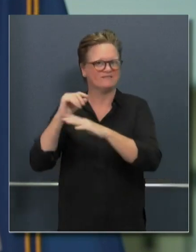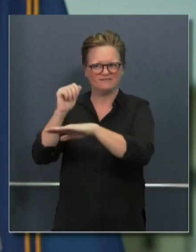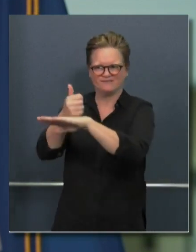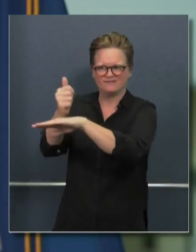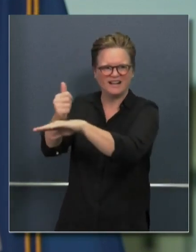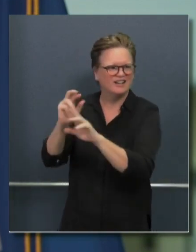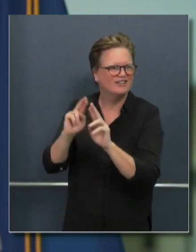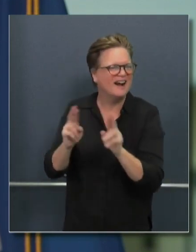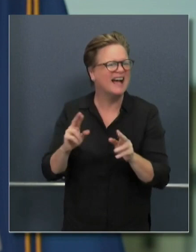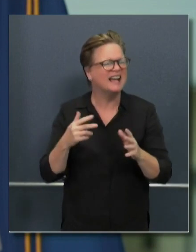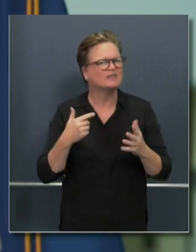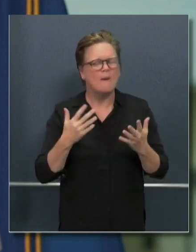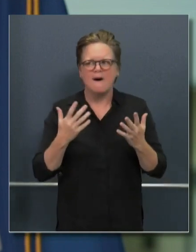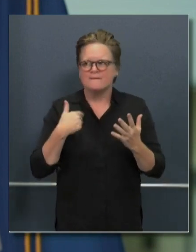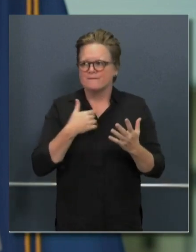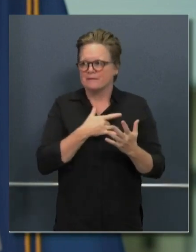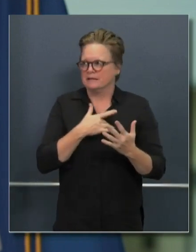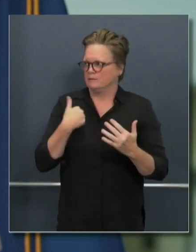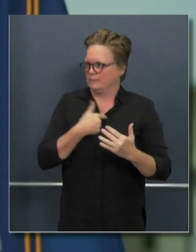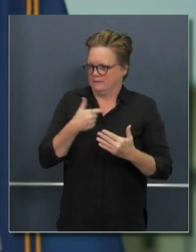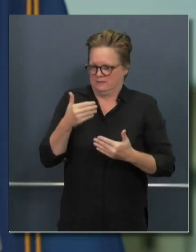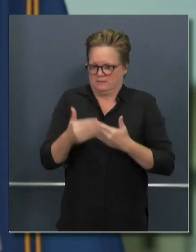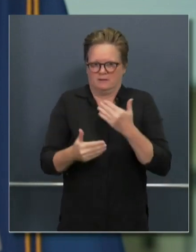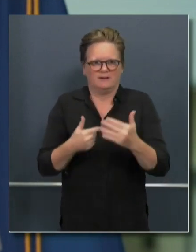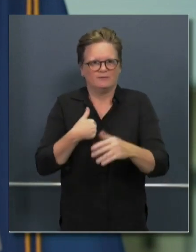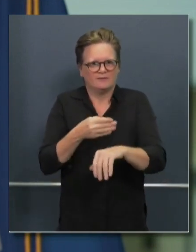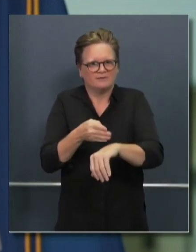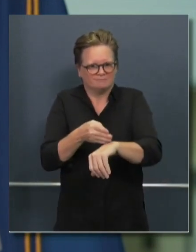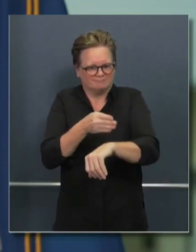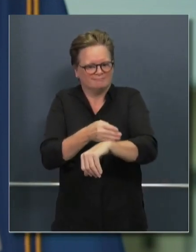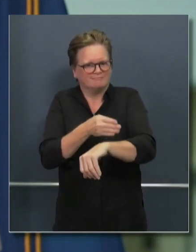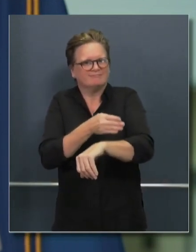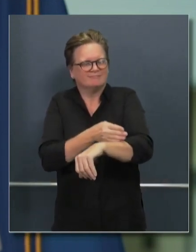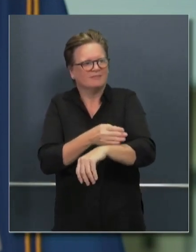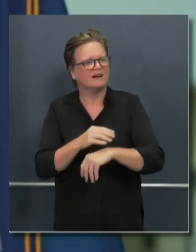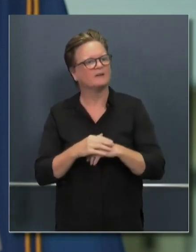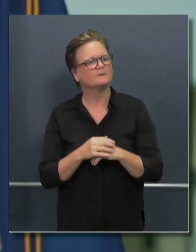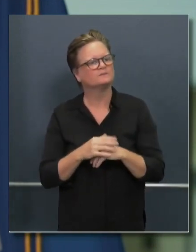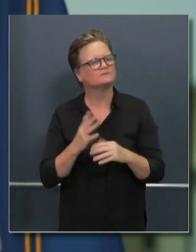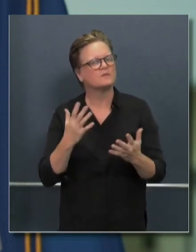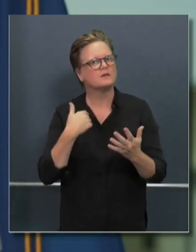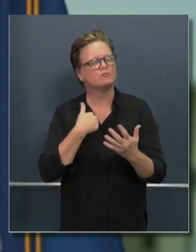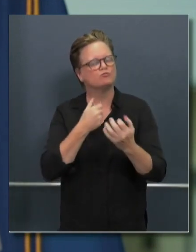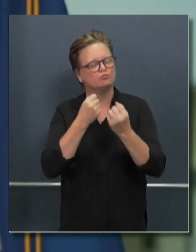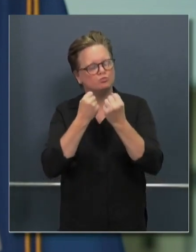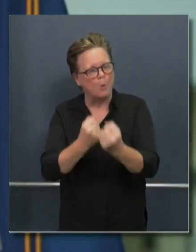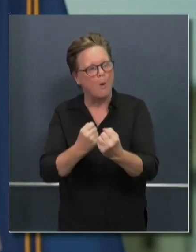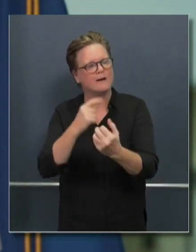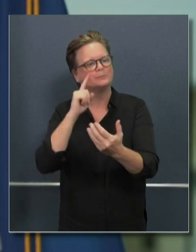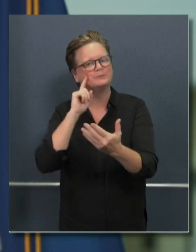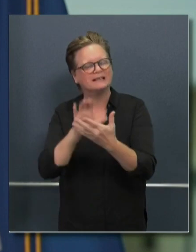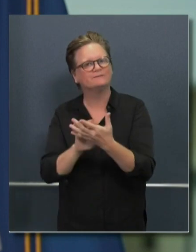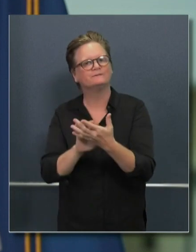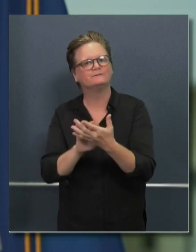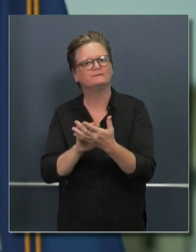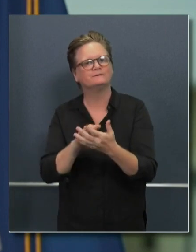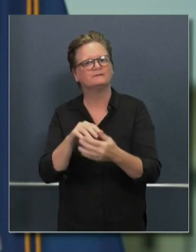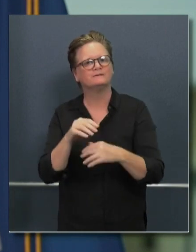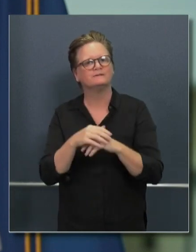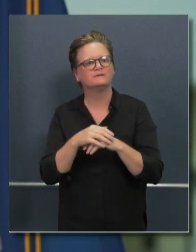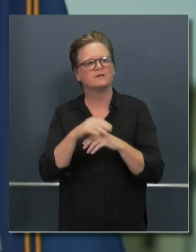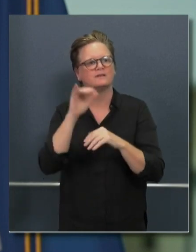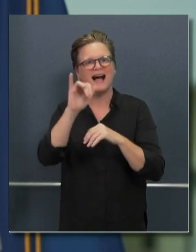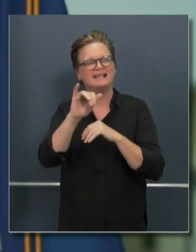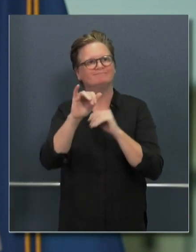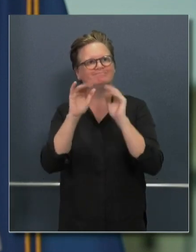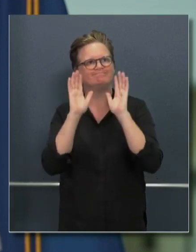And so I believe in localism. I believe they determine for themselves the appropriate pace. We look and monitor that data